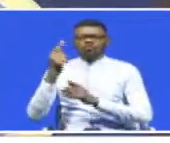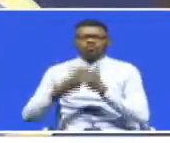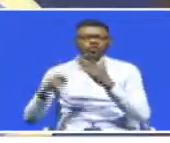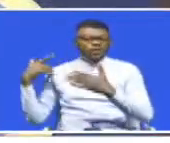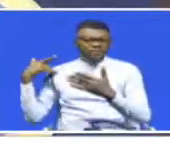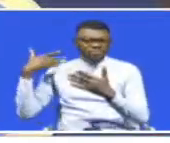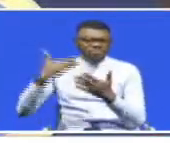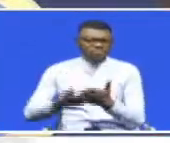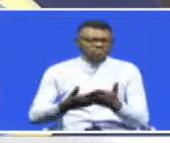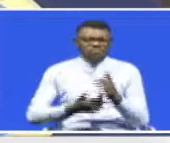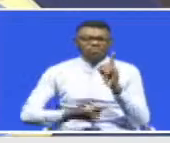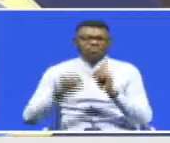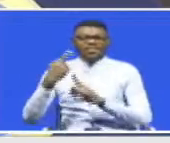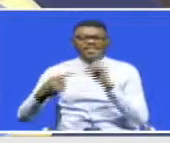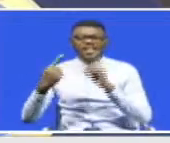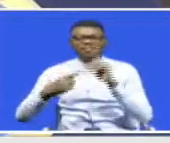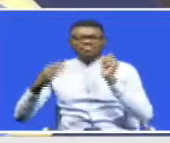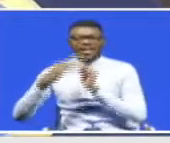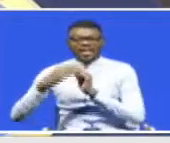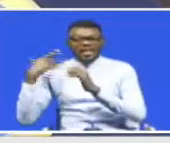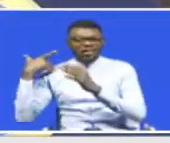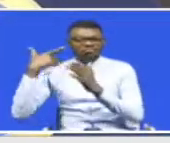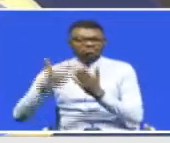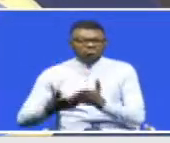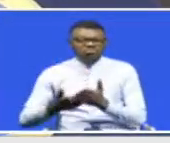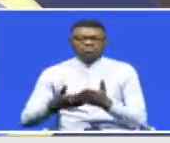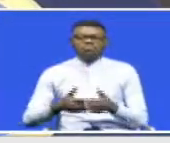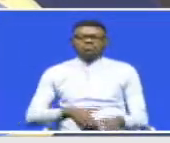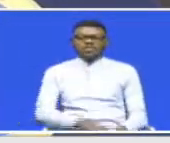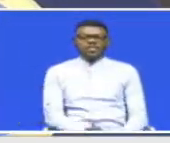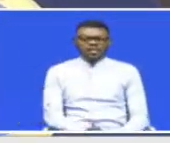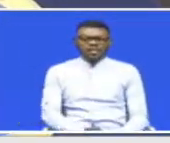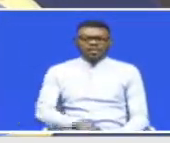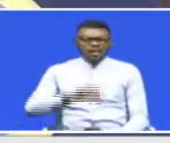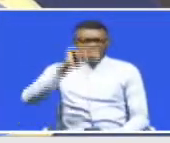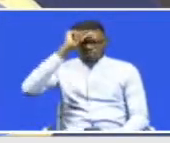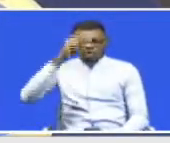8 years, my administration has doubled what